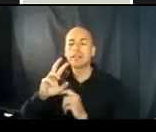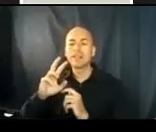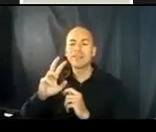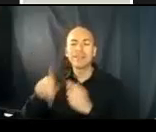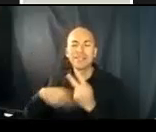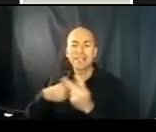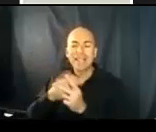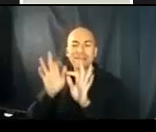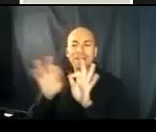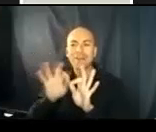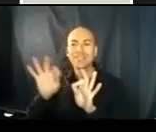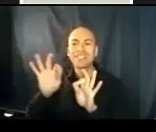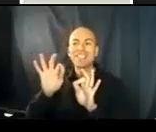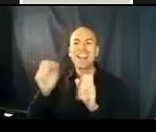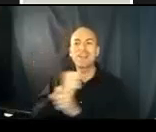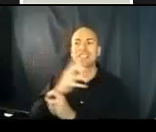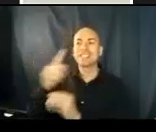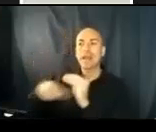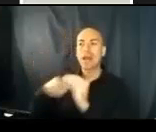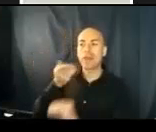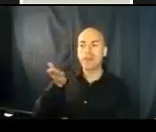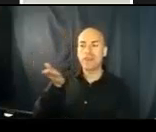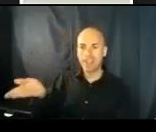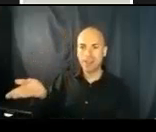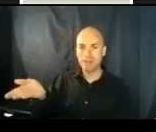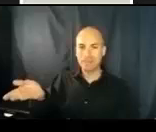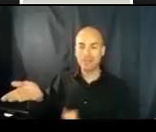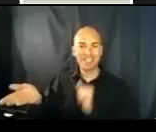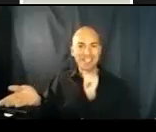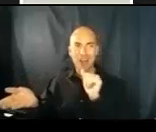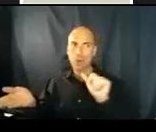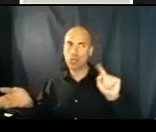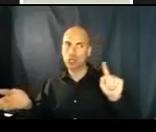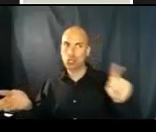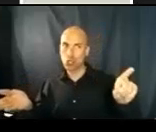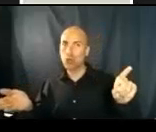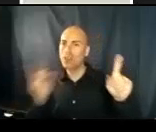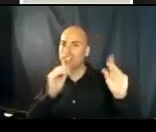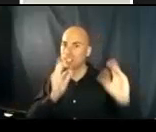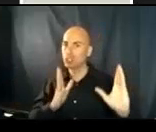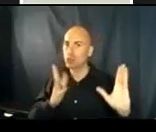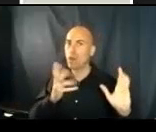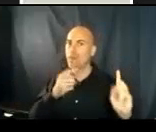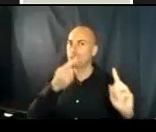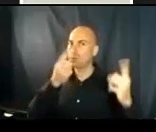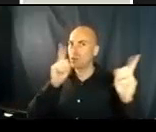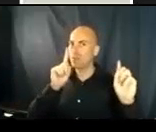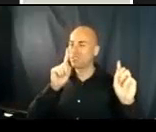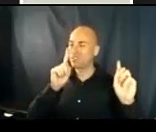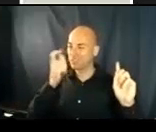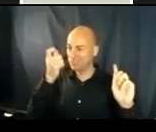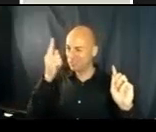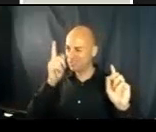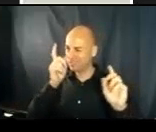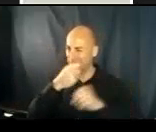about them. It's all about them and not about what you want them to accomplish, if that makes sense. So that